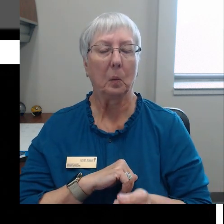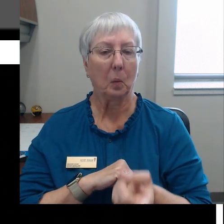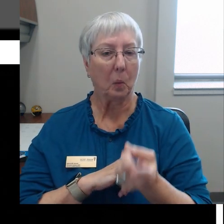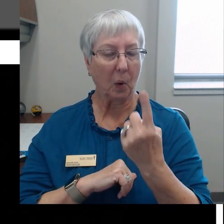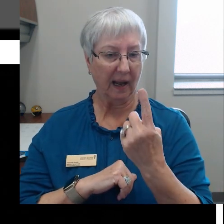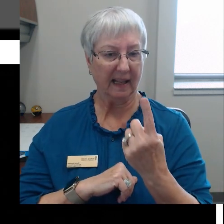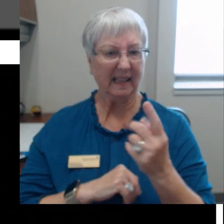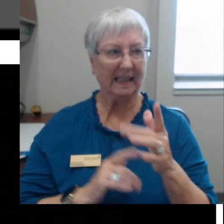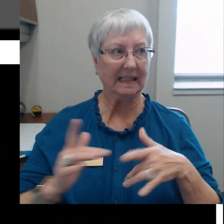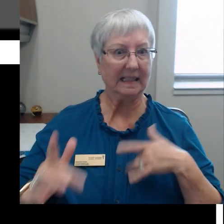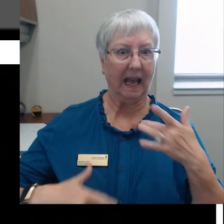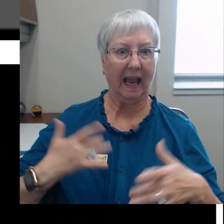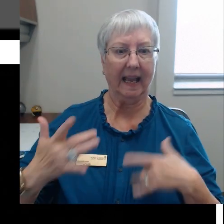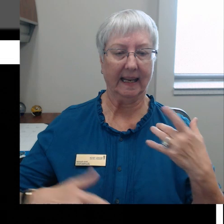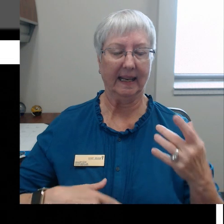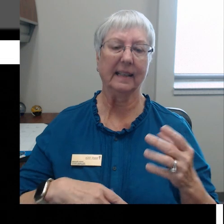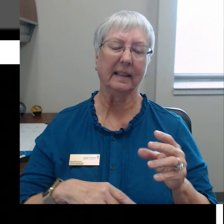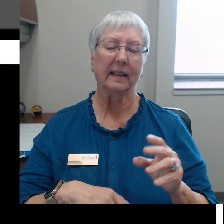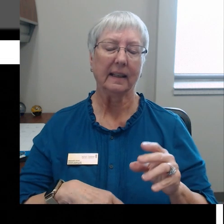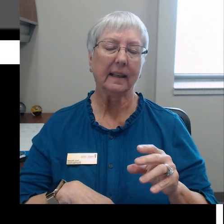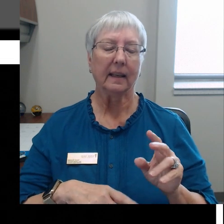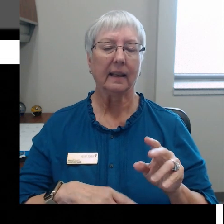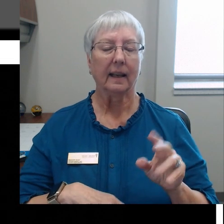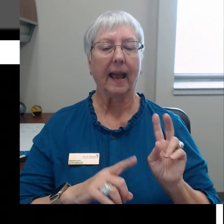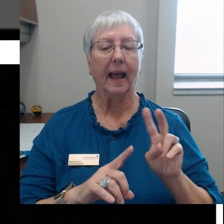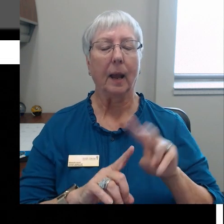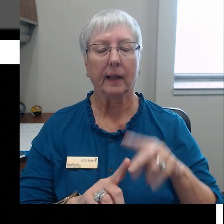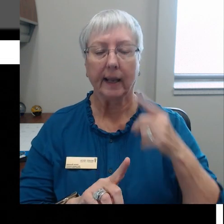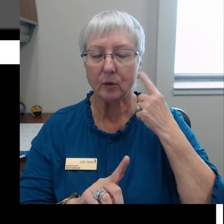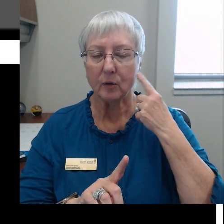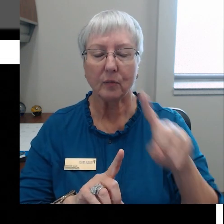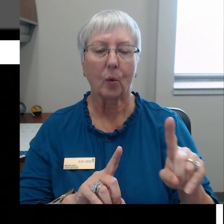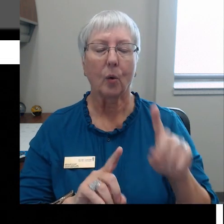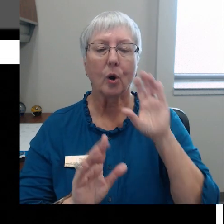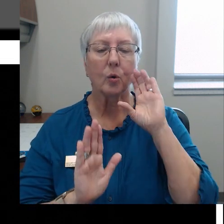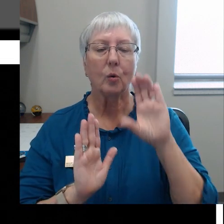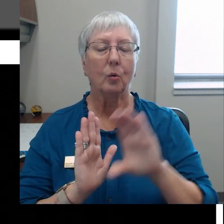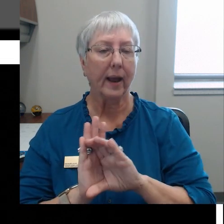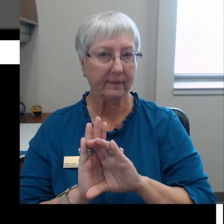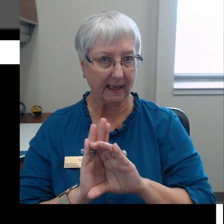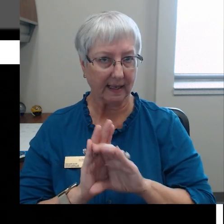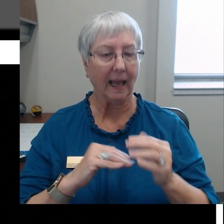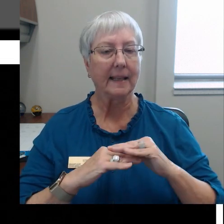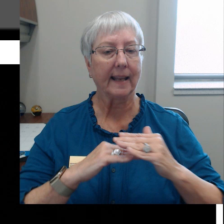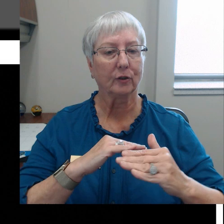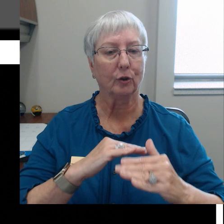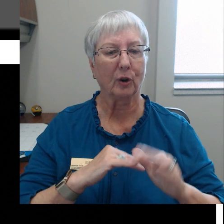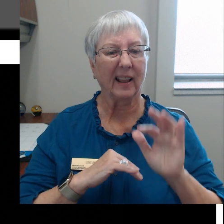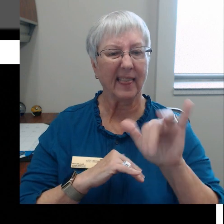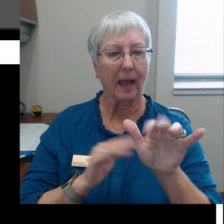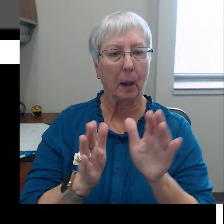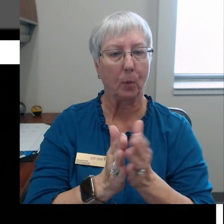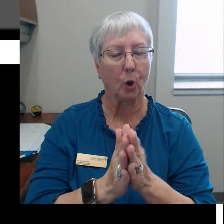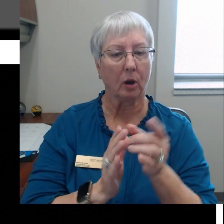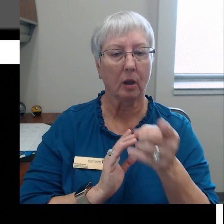the most exciting applications of graphic texture exists in Carl Jung's Red Book. The imagery explores